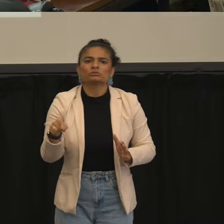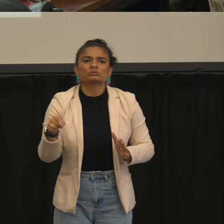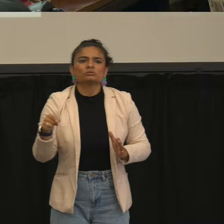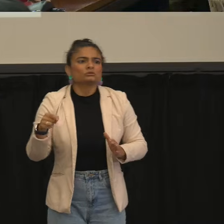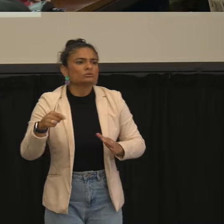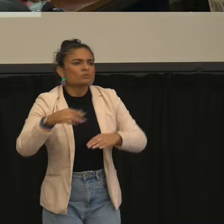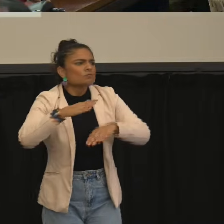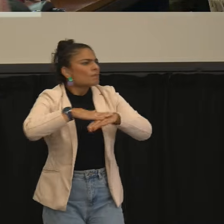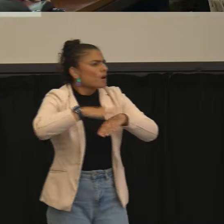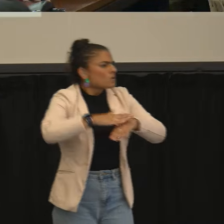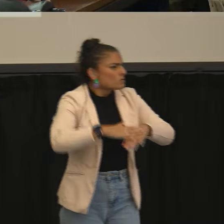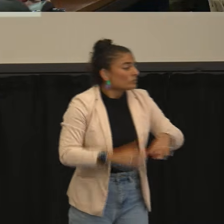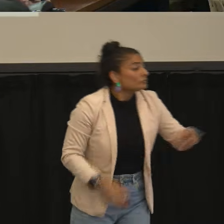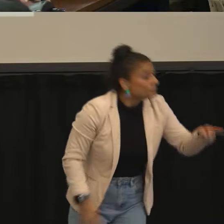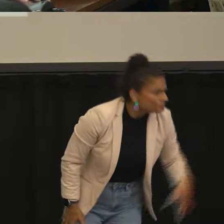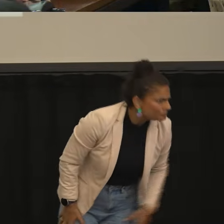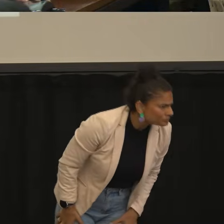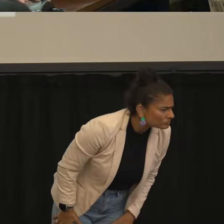added.